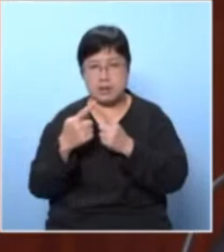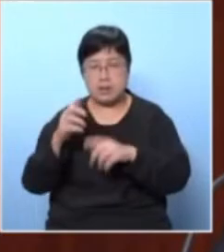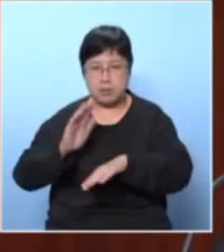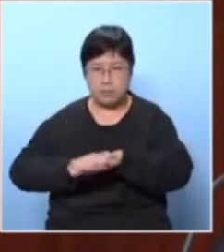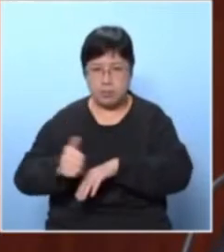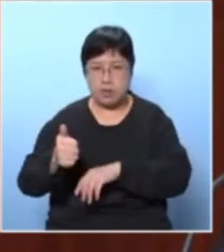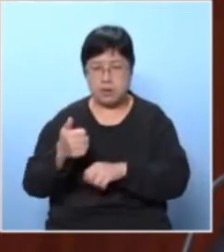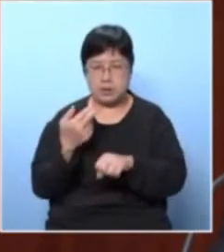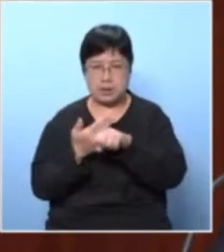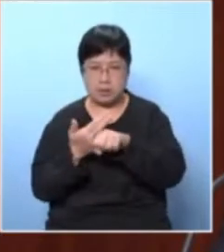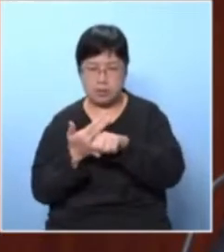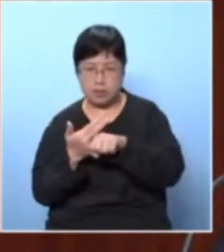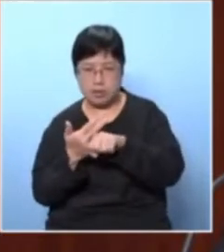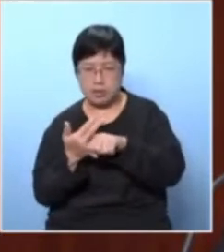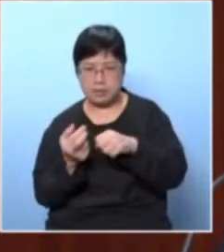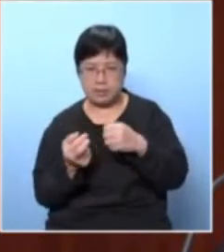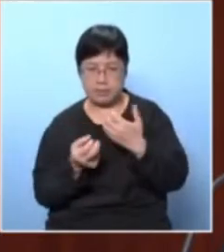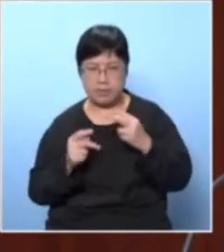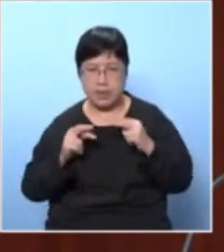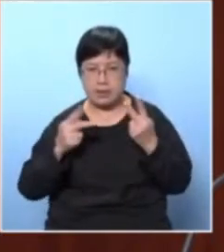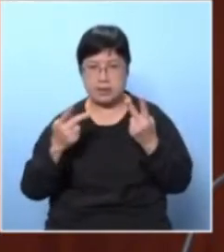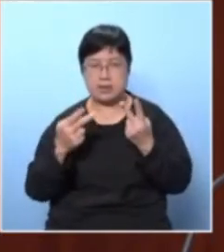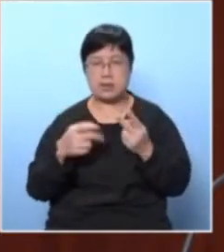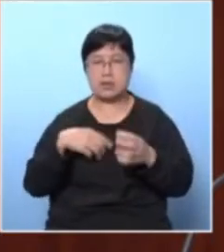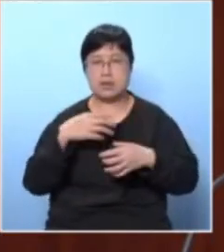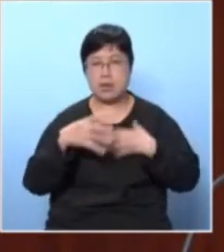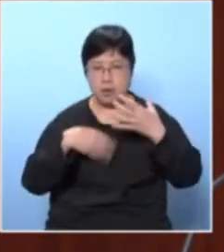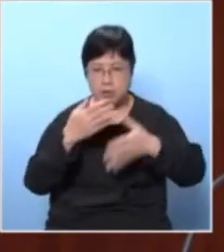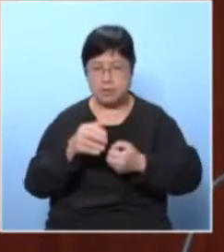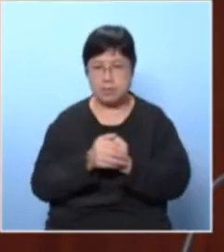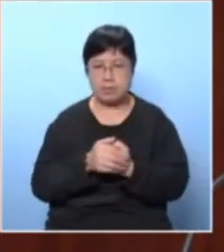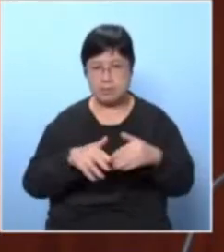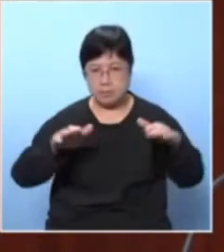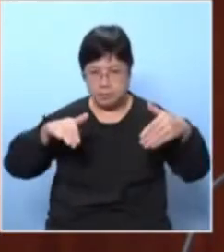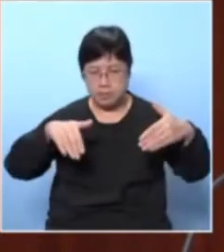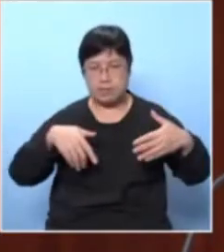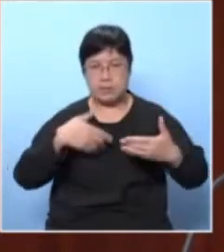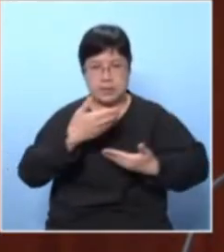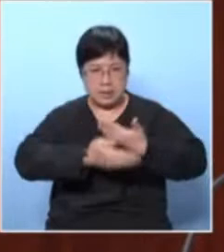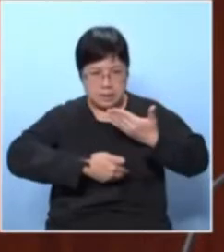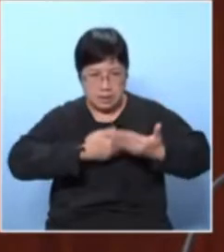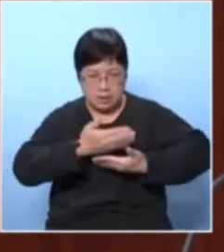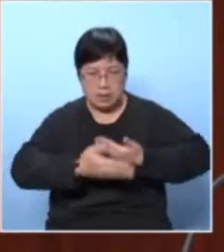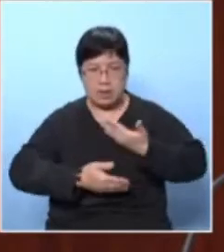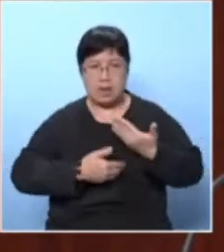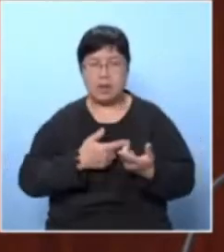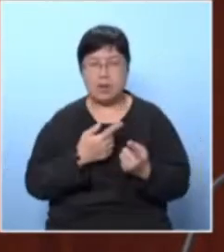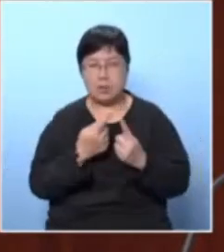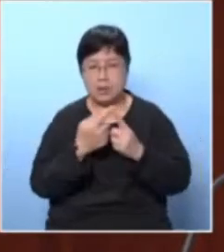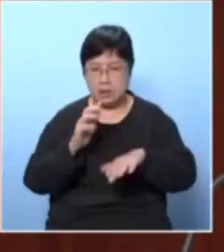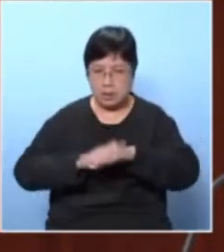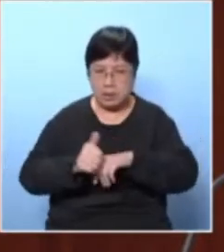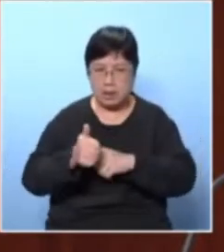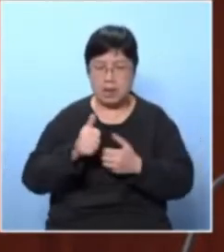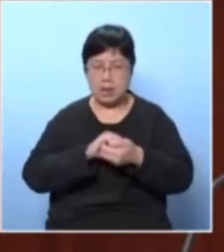talent development conference to promote regional exchange and cooperation in talent attraction.